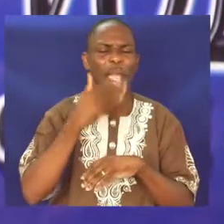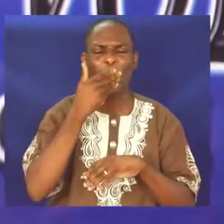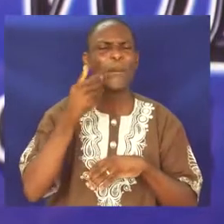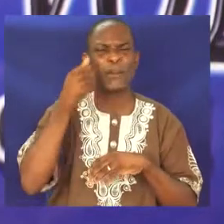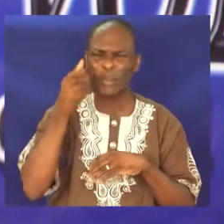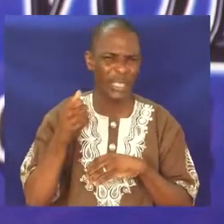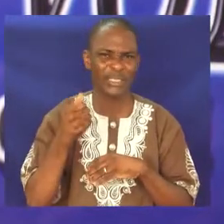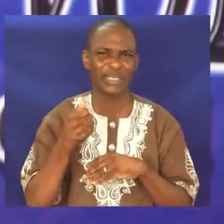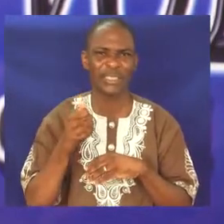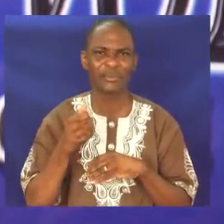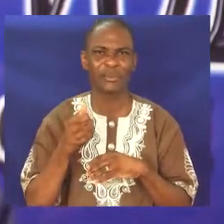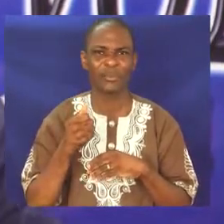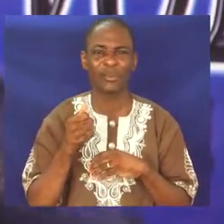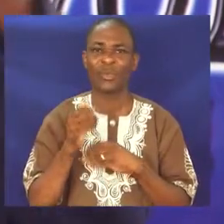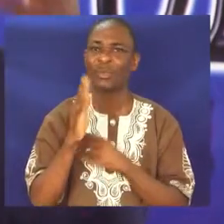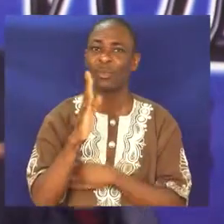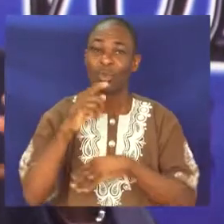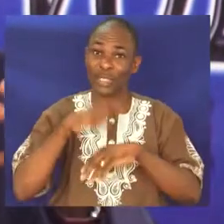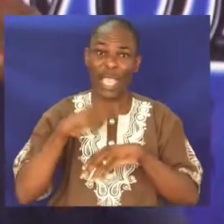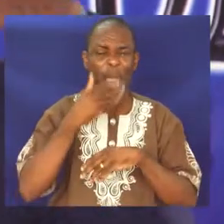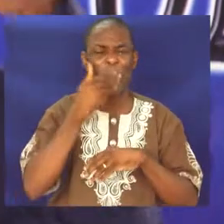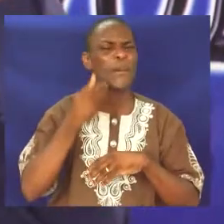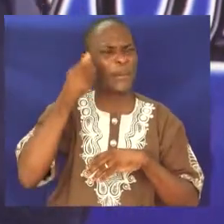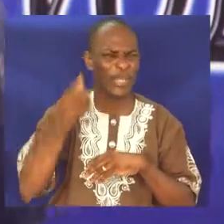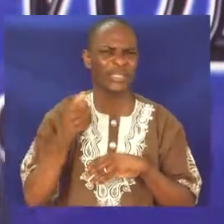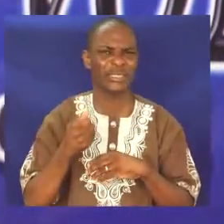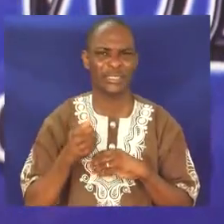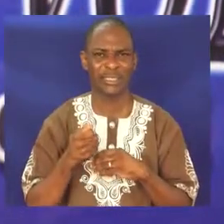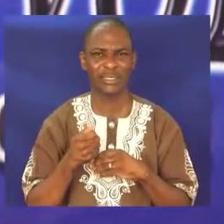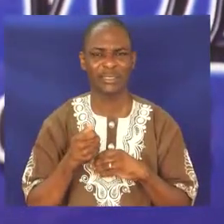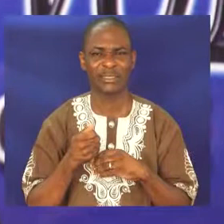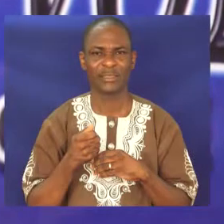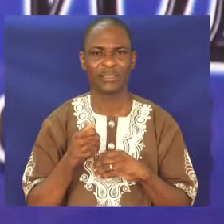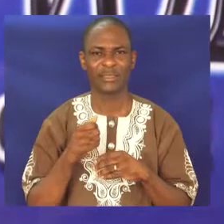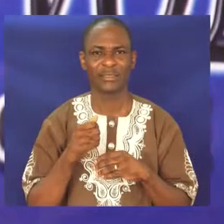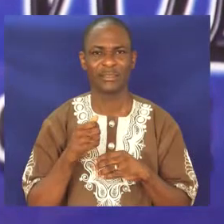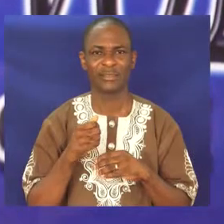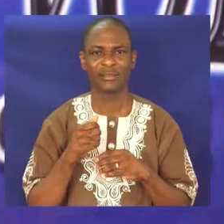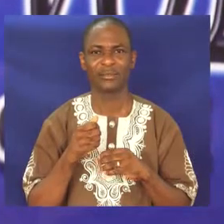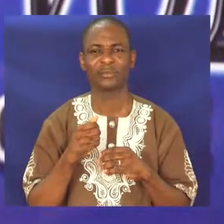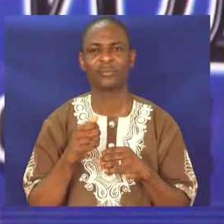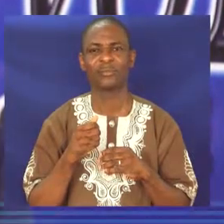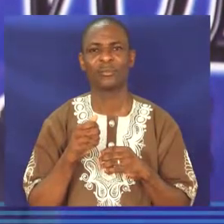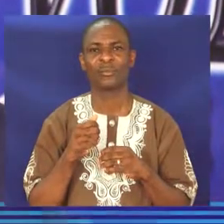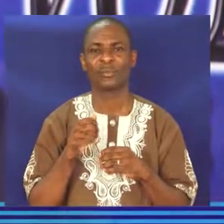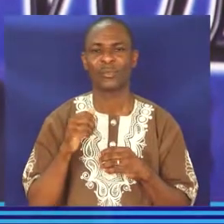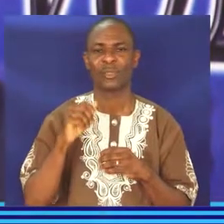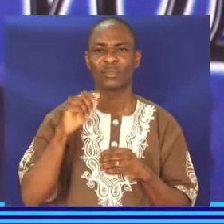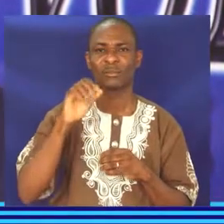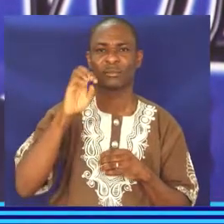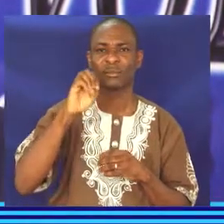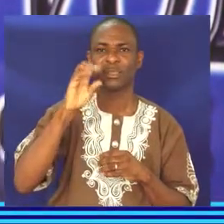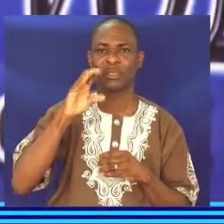the best. Onyanko pomre, and a year emre papa, a wiase. Osanka for a